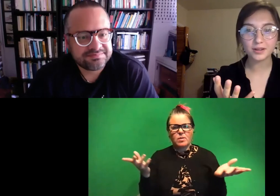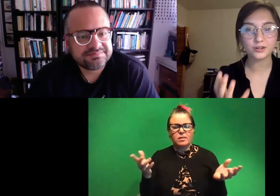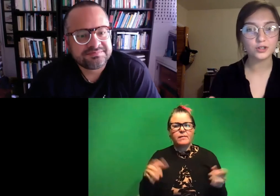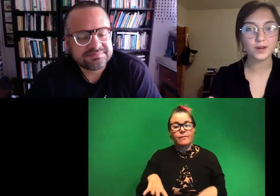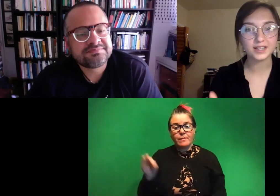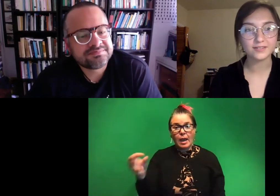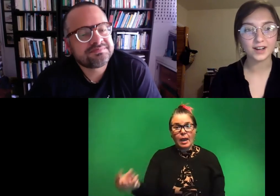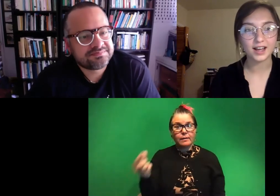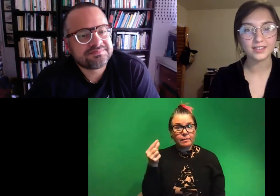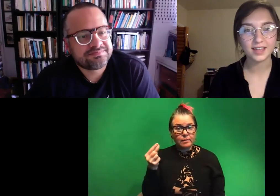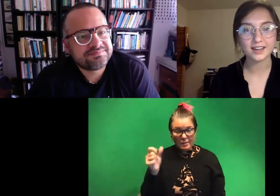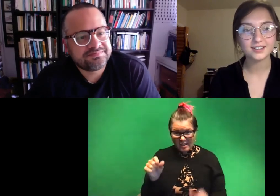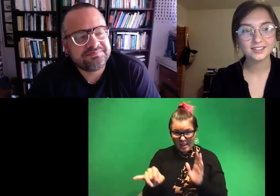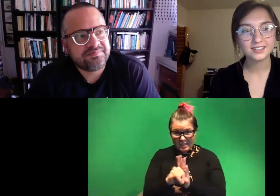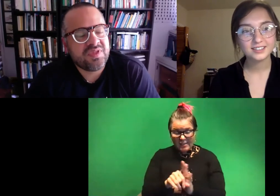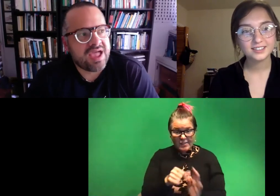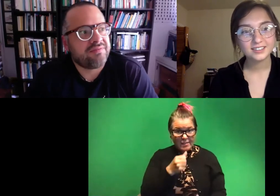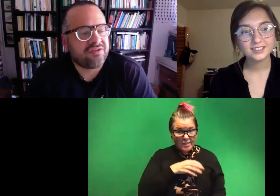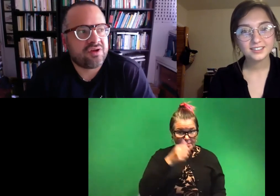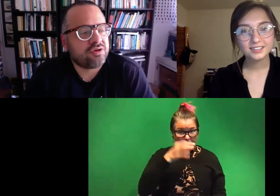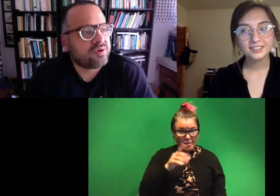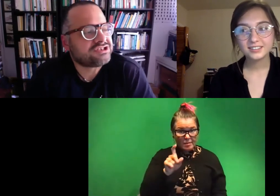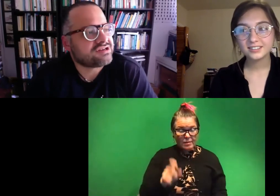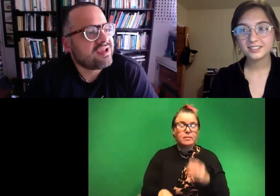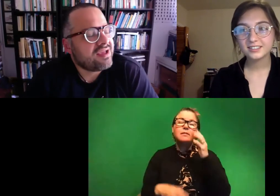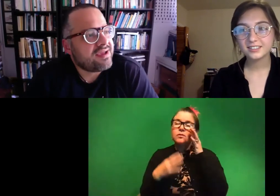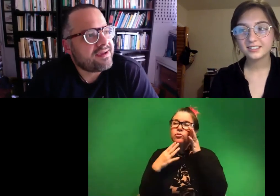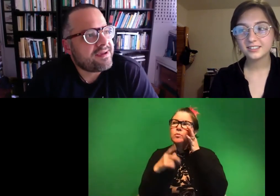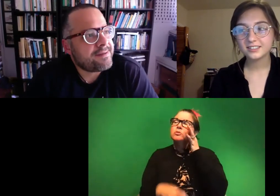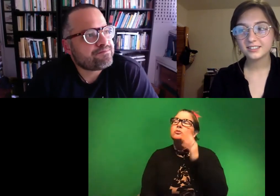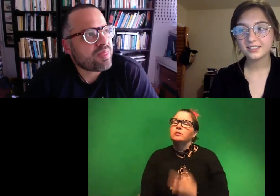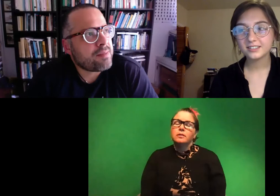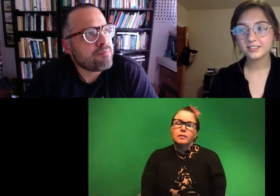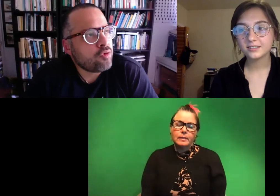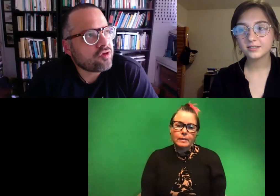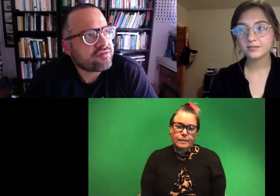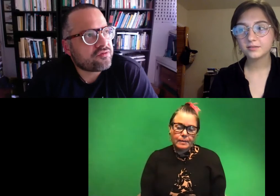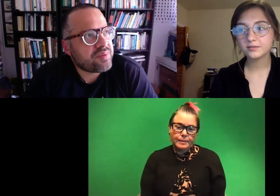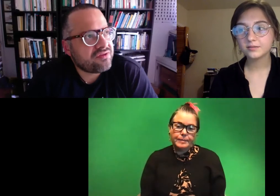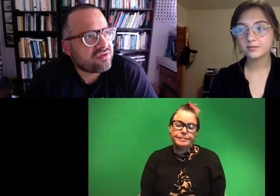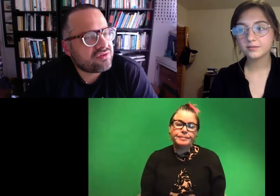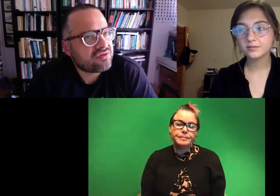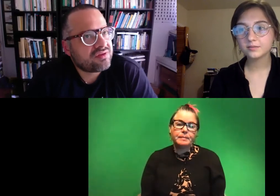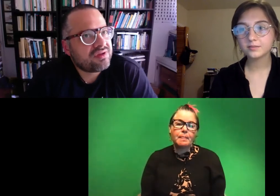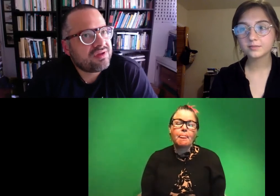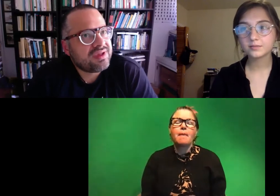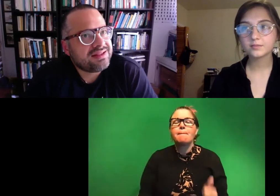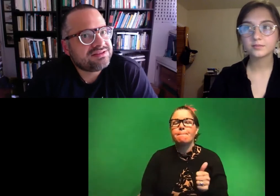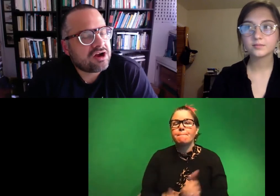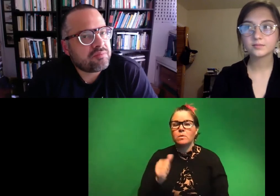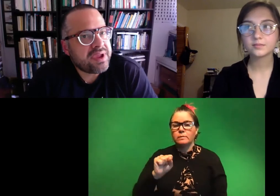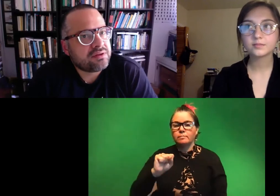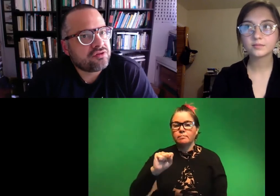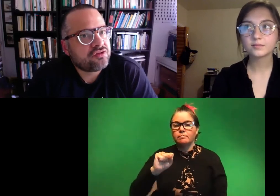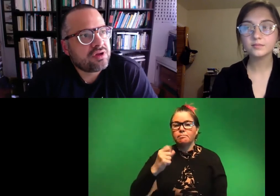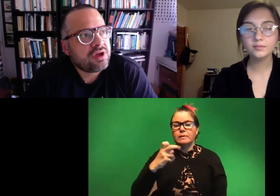dung beetle, could you identify that? Yeah, that's a good question. Most of the species in